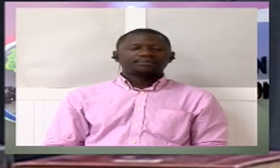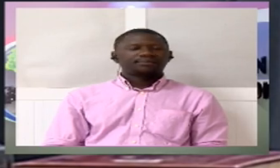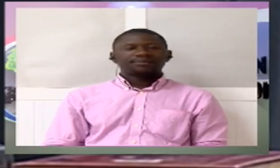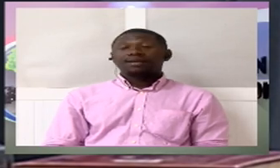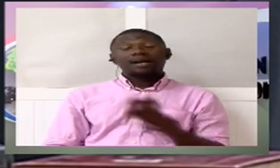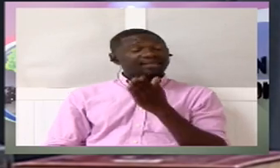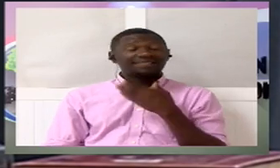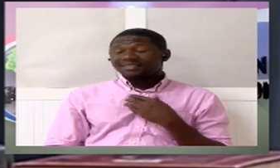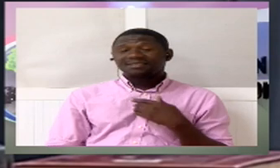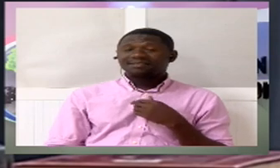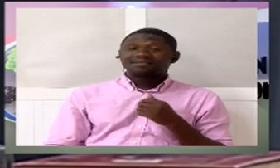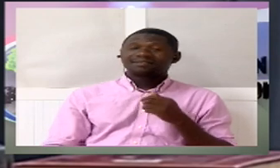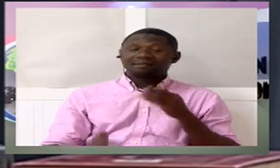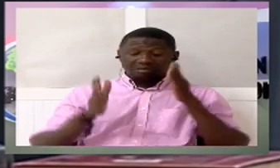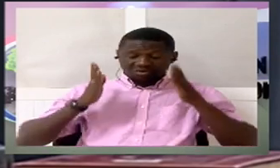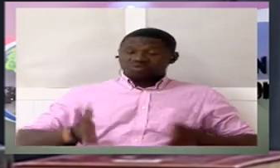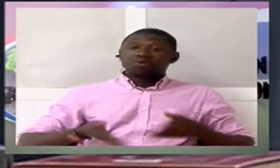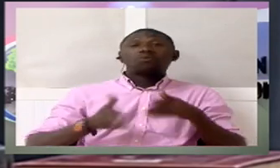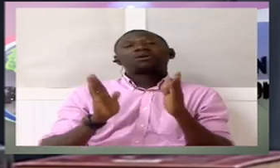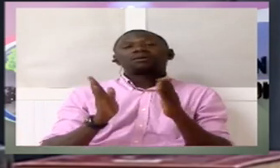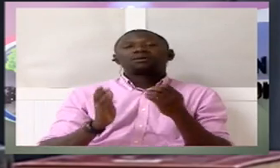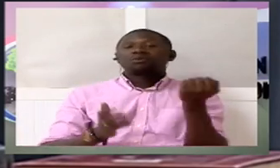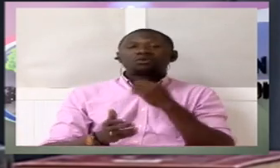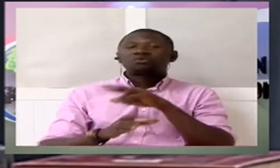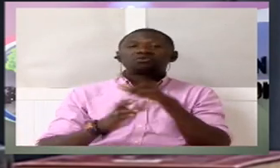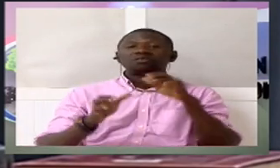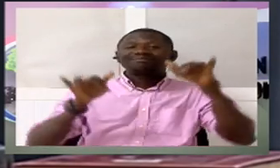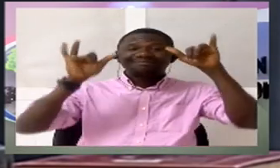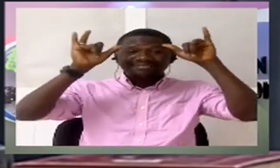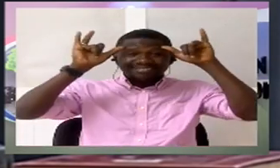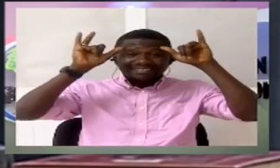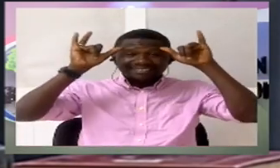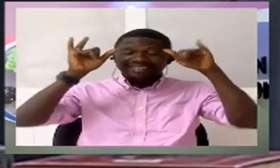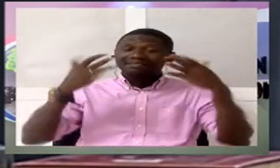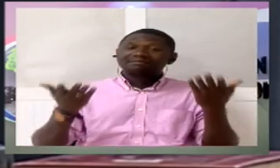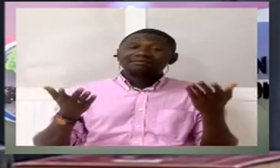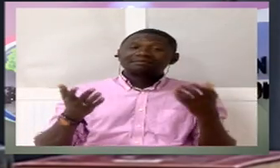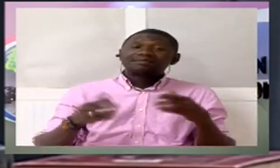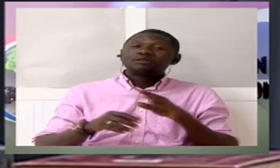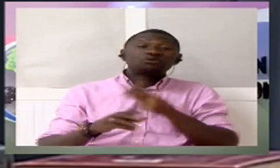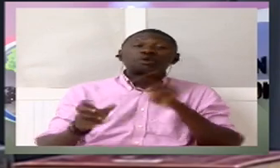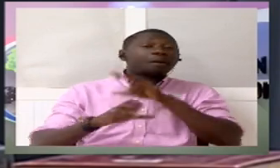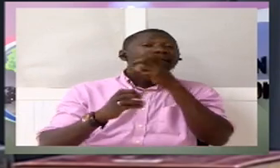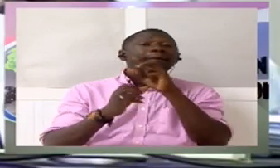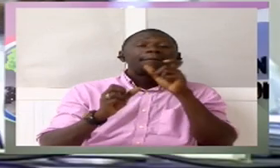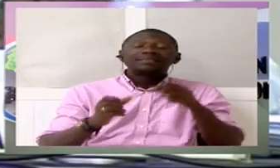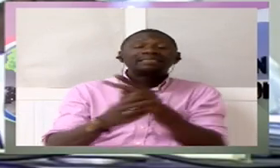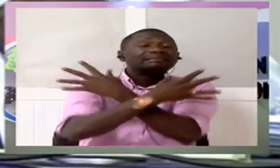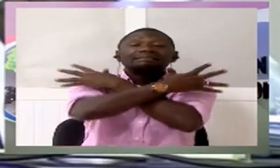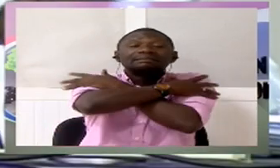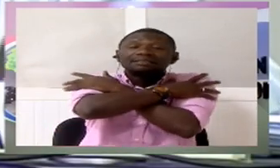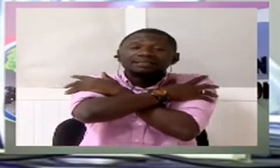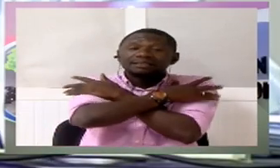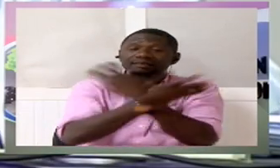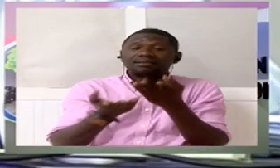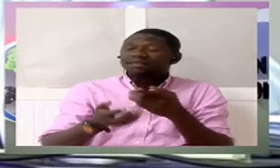That is humanity. Because I want to get like it. He wasn't an angel. Someone could have said so.